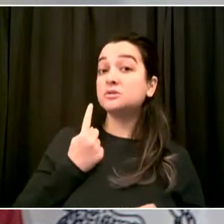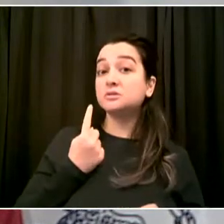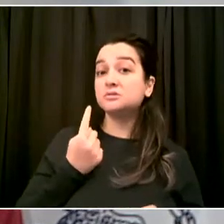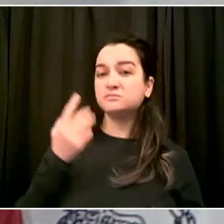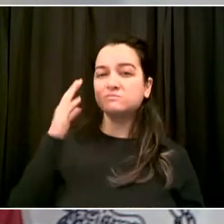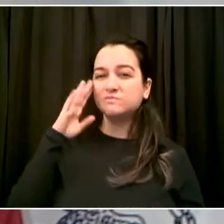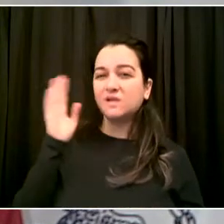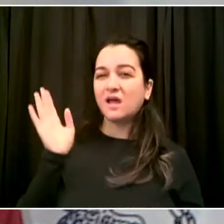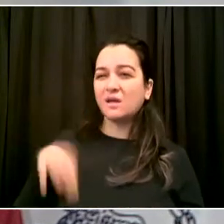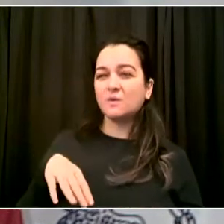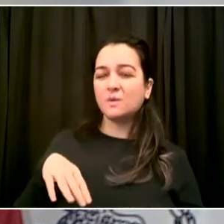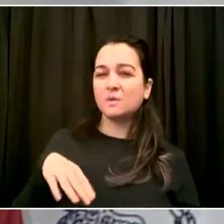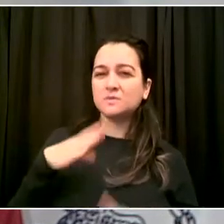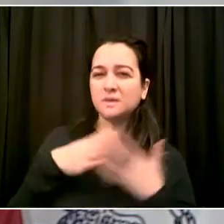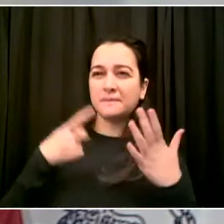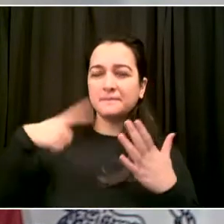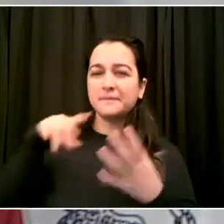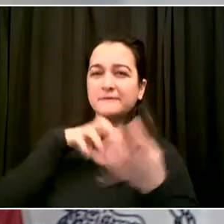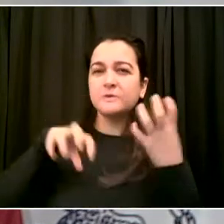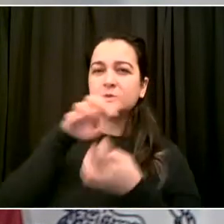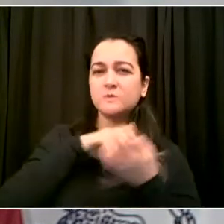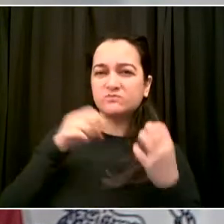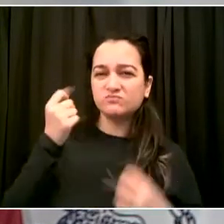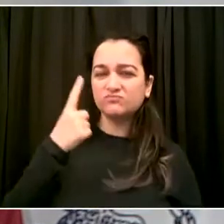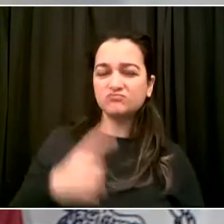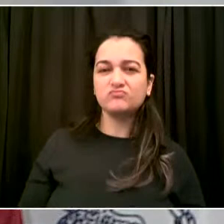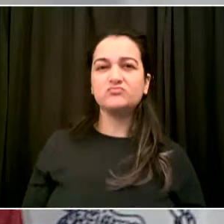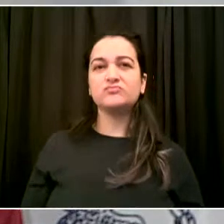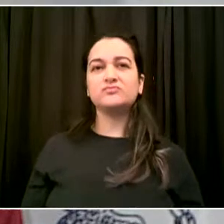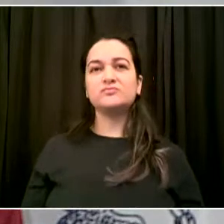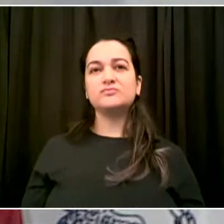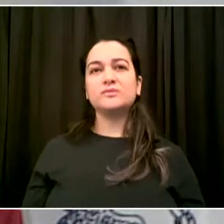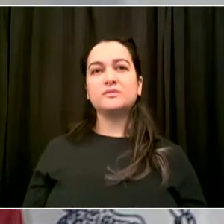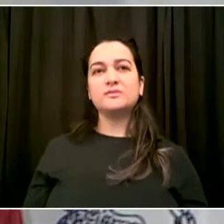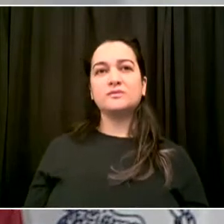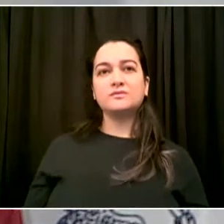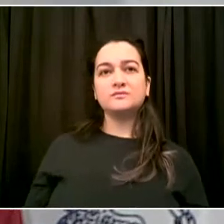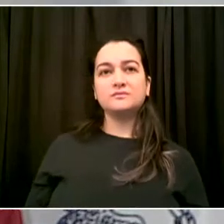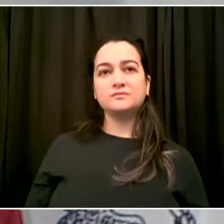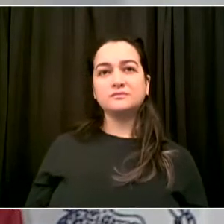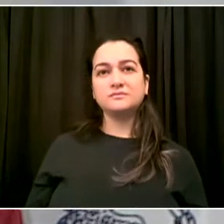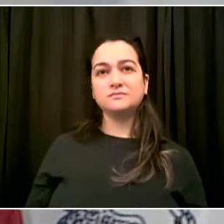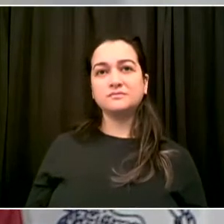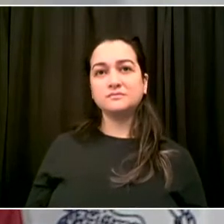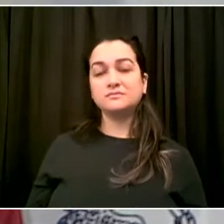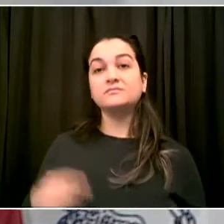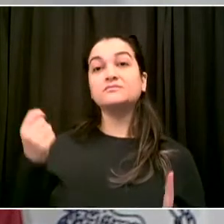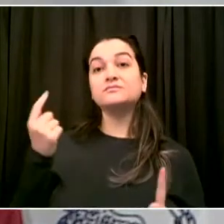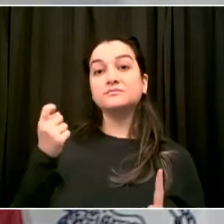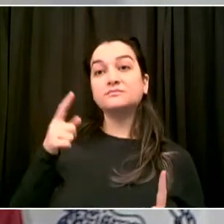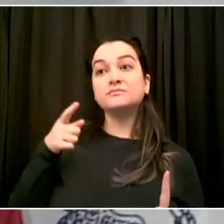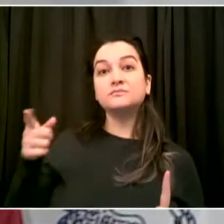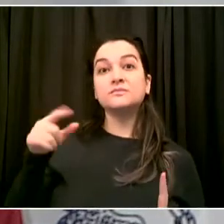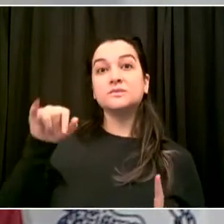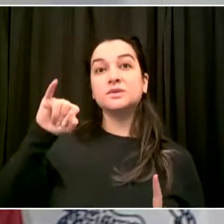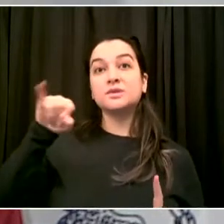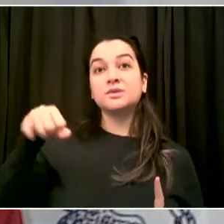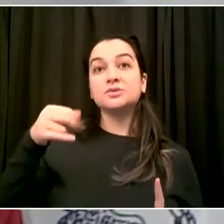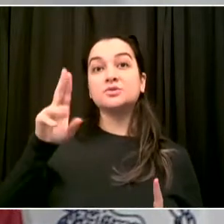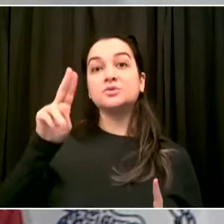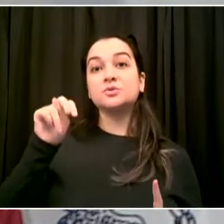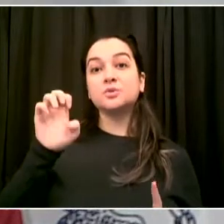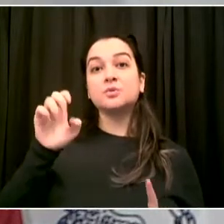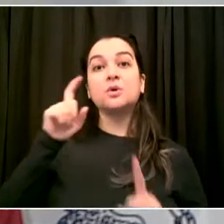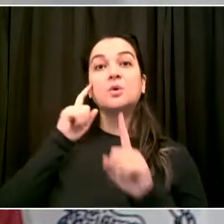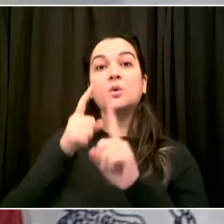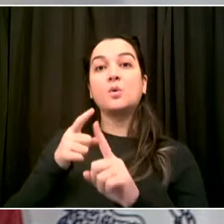all, June's when we want to hit 5 million New Yorkers fully vaccinated. And June is the earliest we would even consider